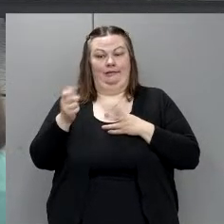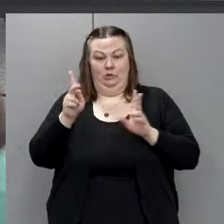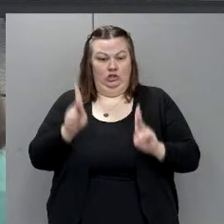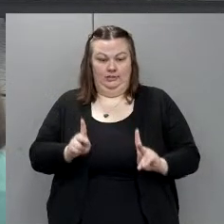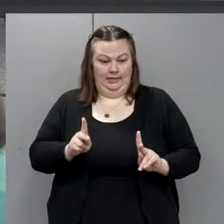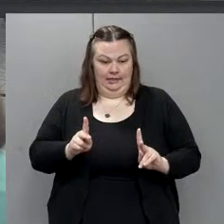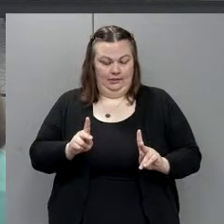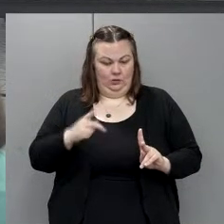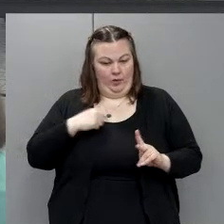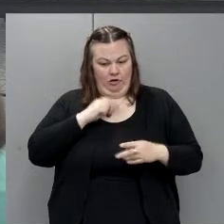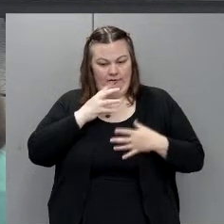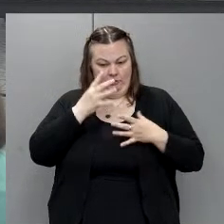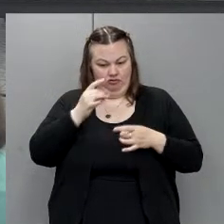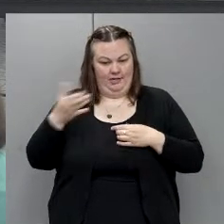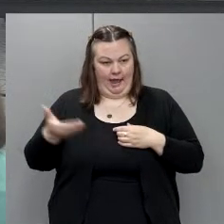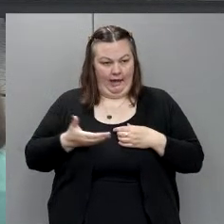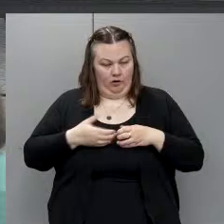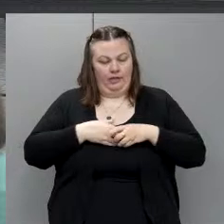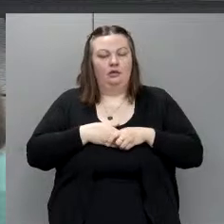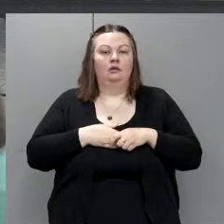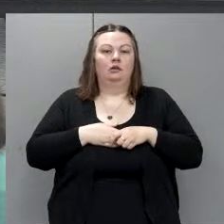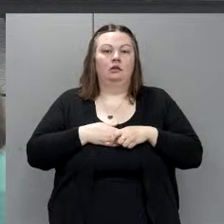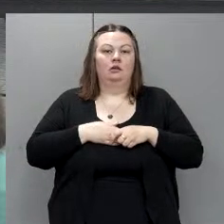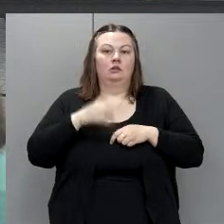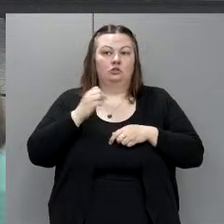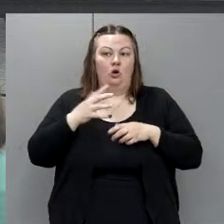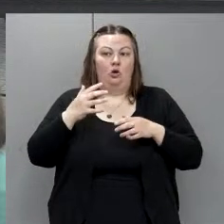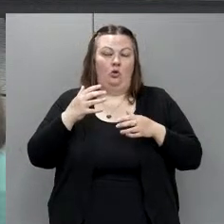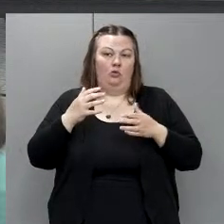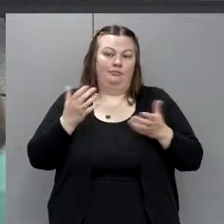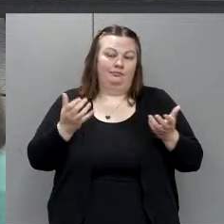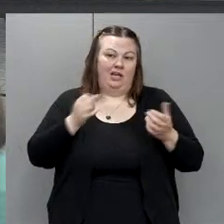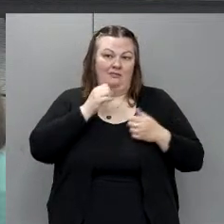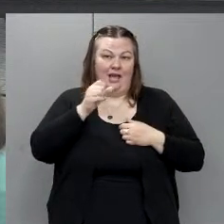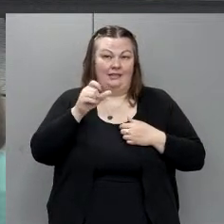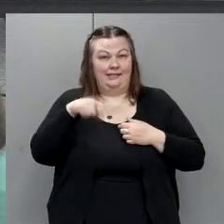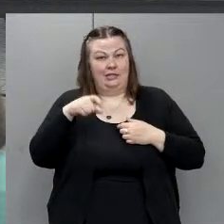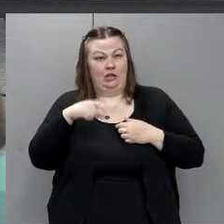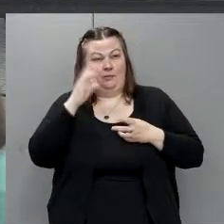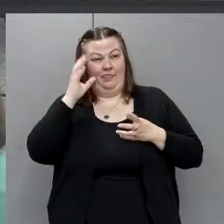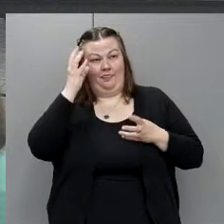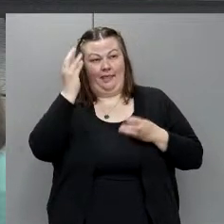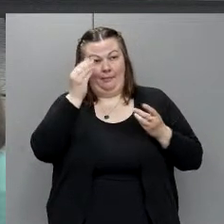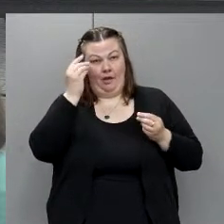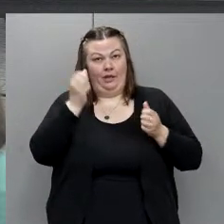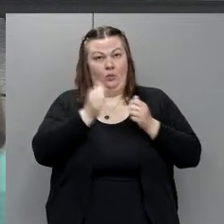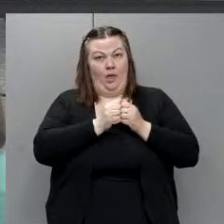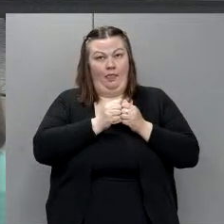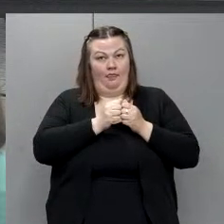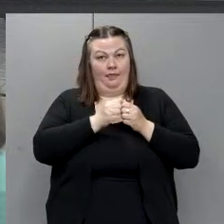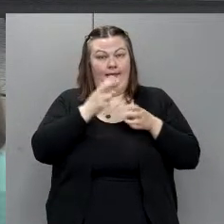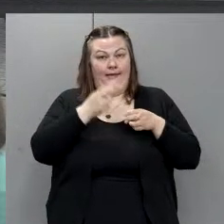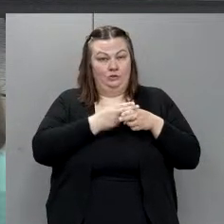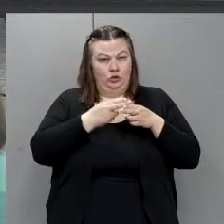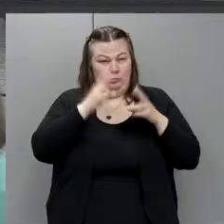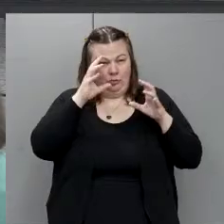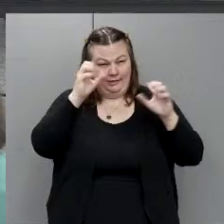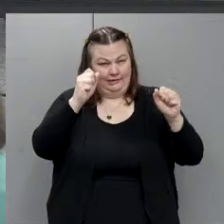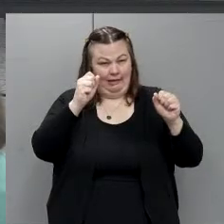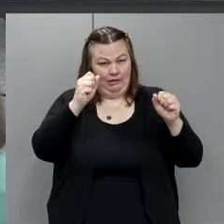we're interested in hiring. So I haven't necessarily been thinking of it with the interim president in